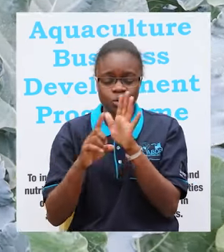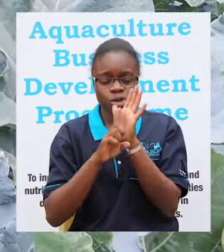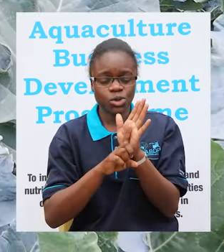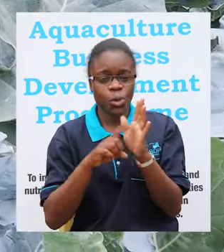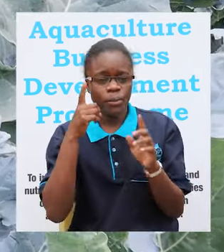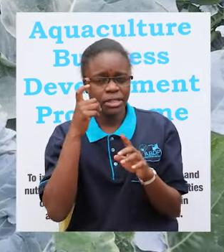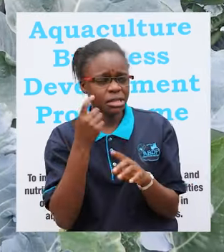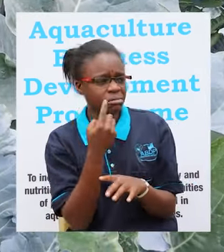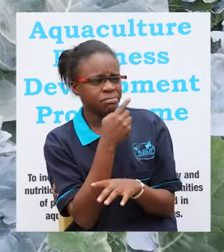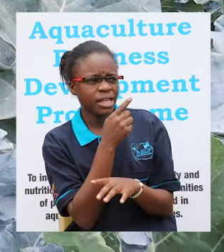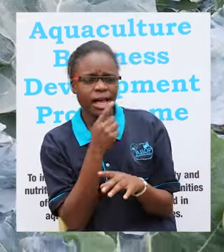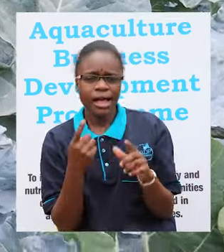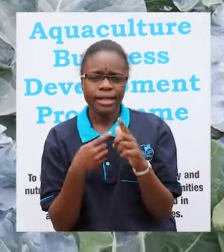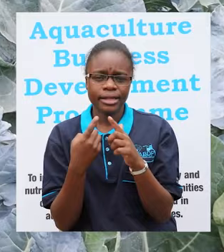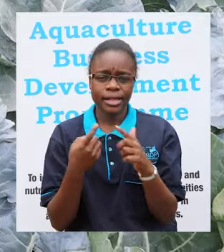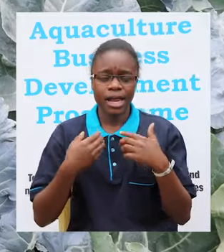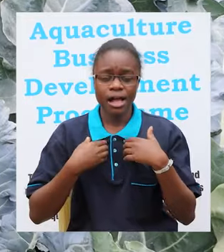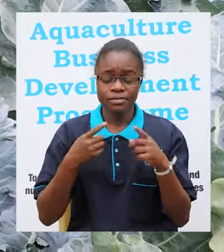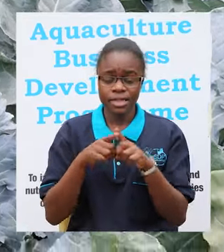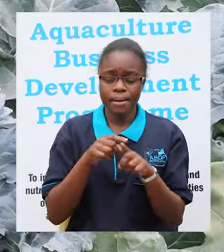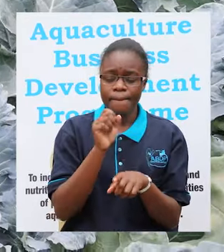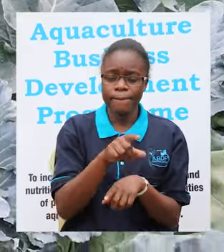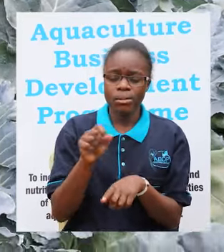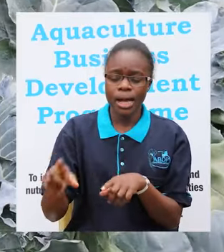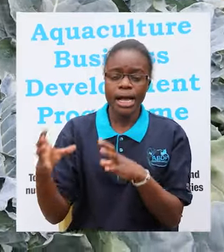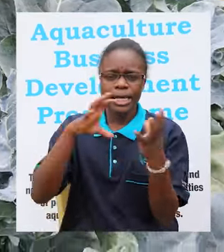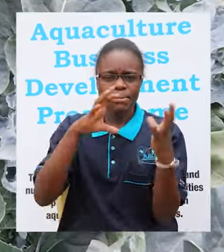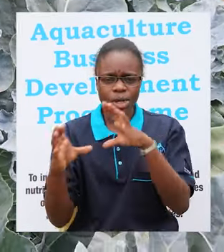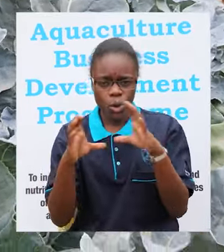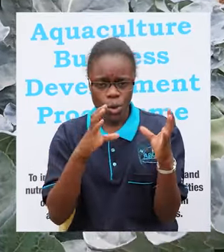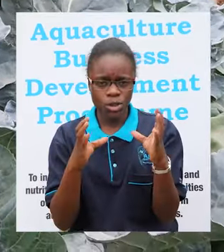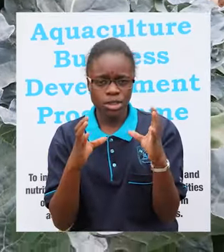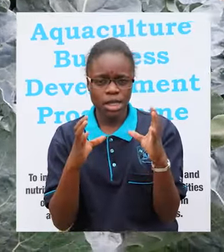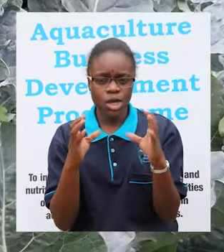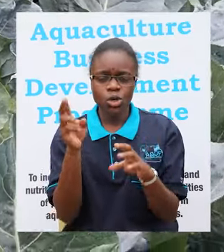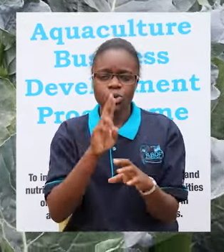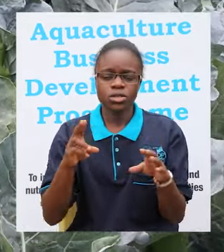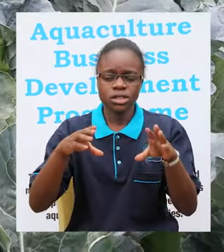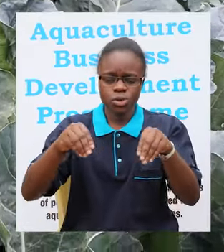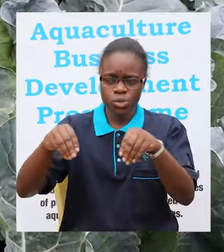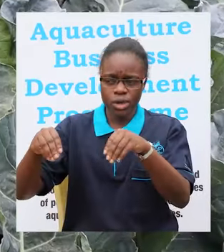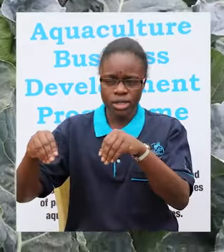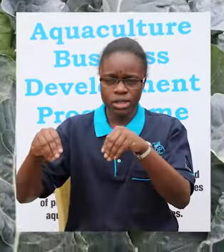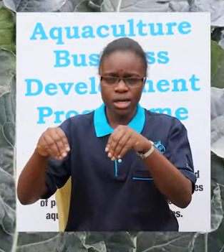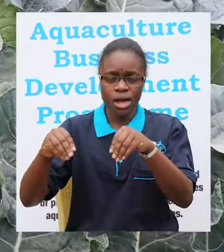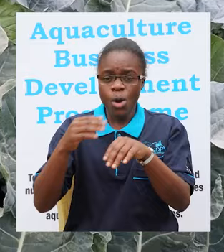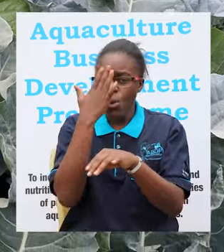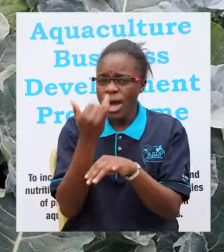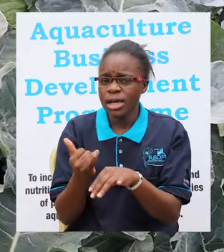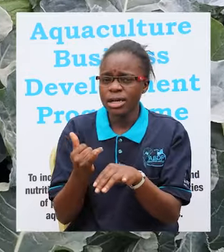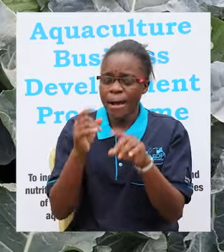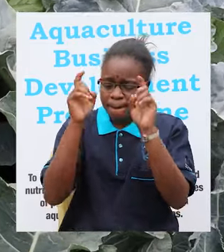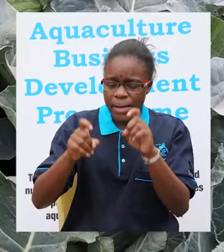one. And you make sure also you have manure, you have